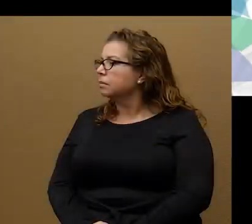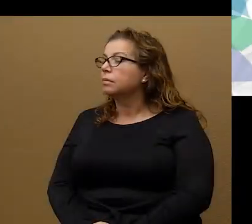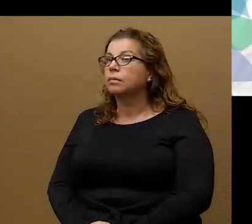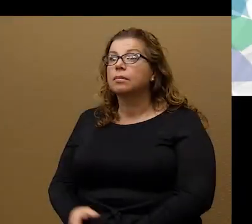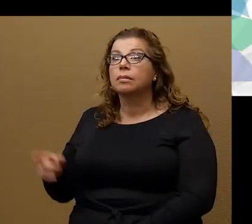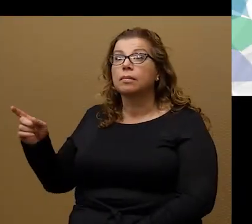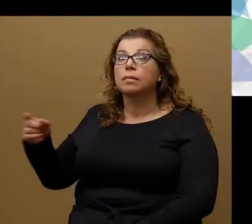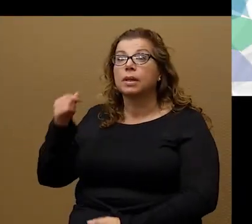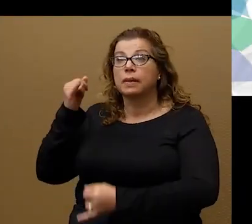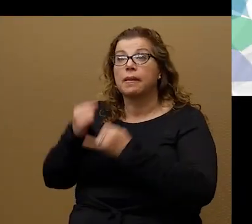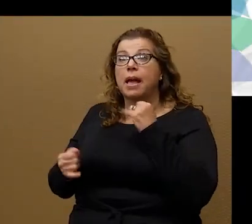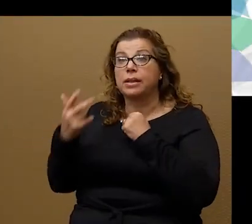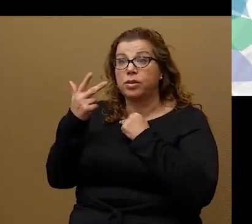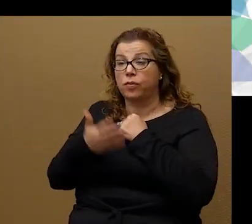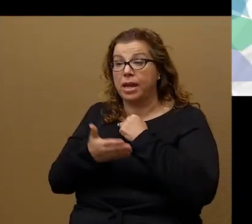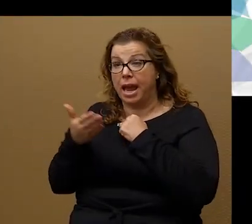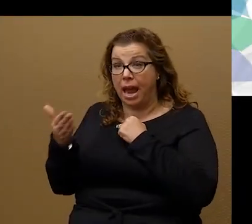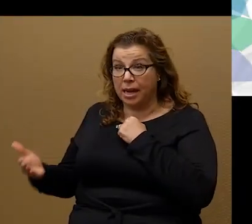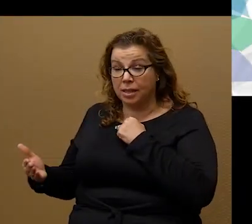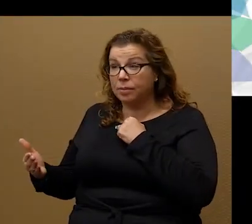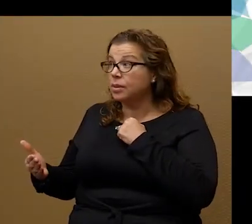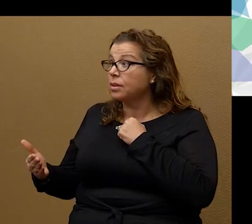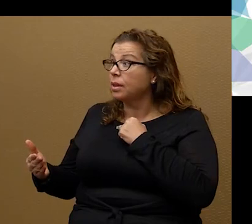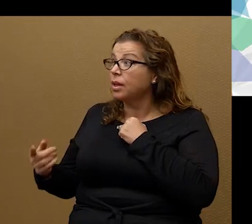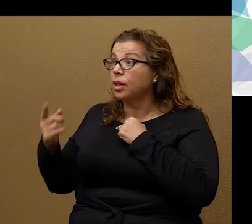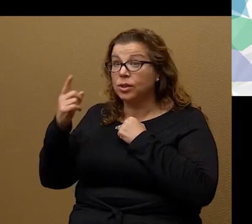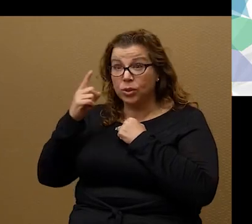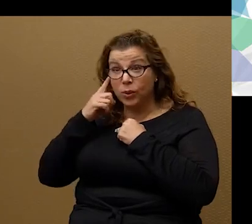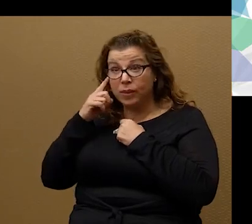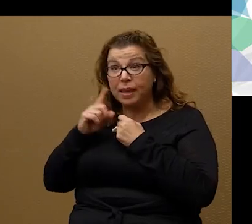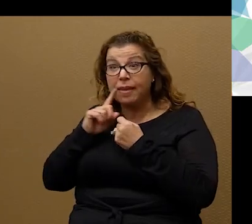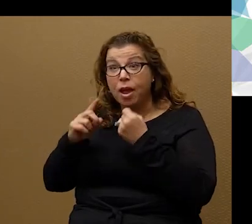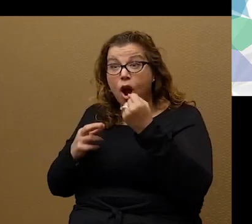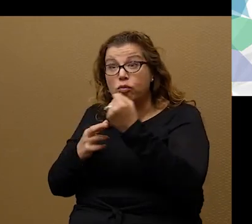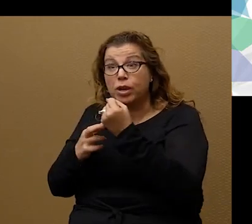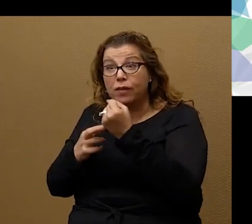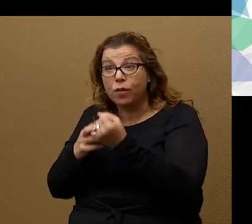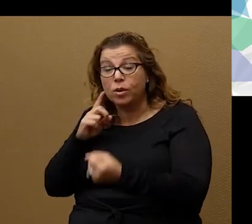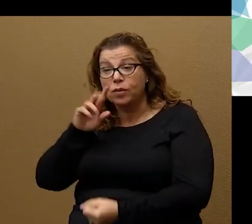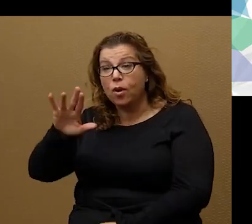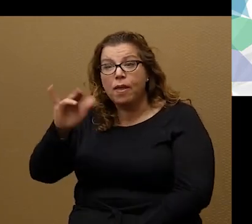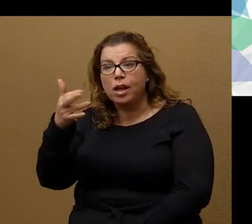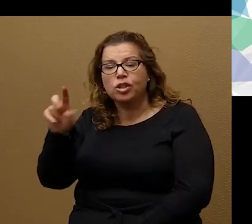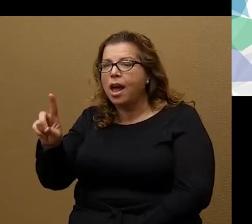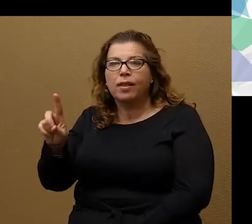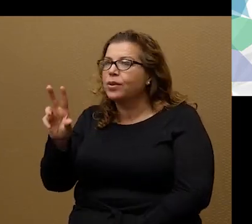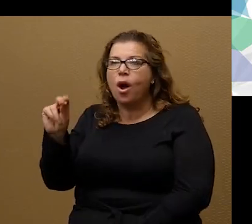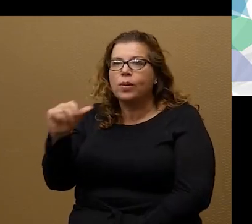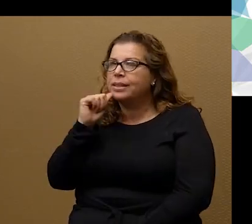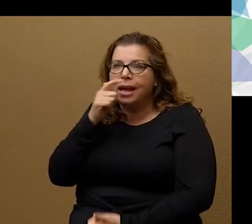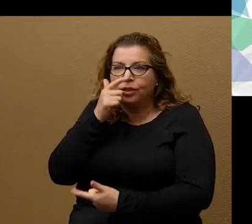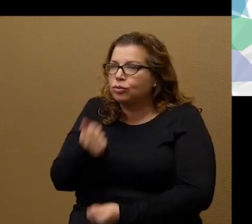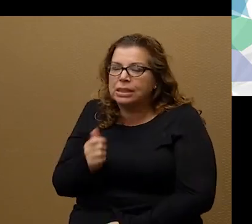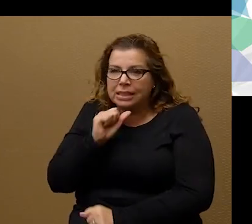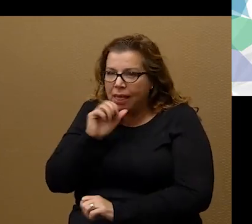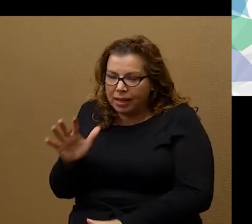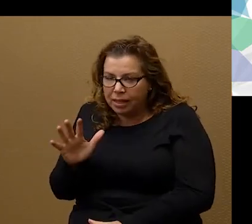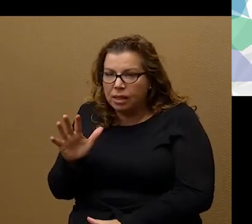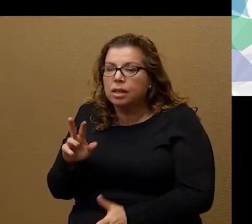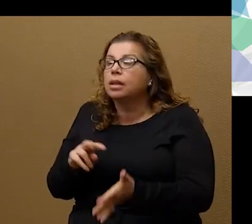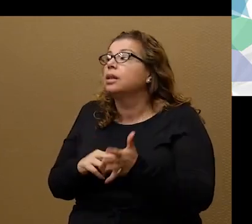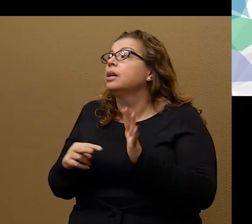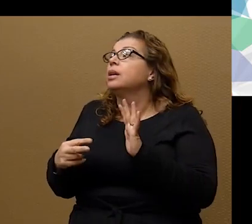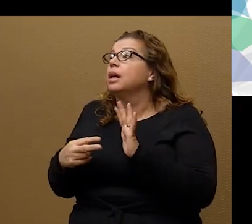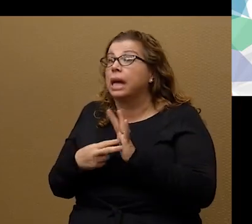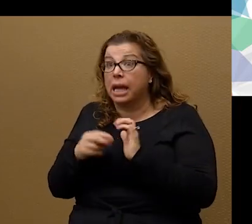So these last three items, do you think they're super reinforcing to the child? No. So something you could do is you